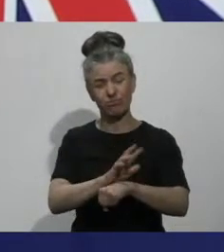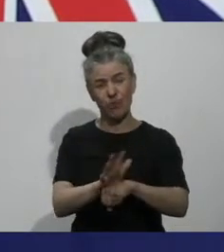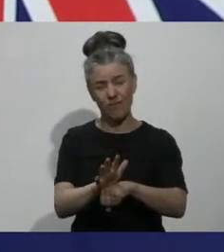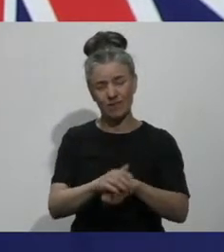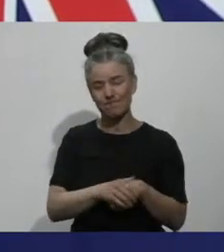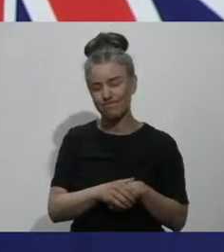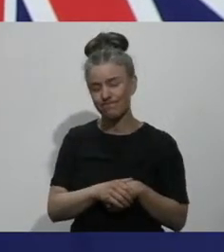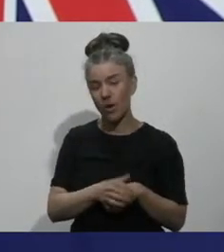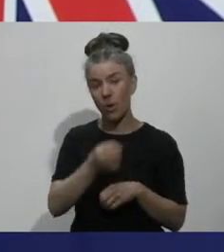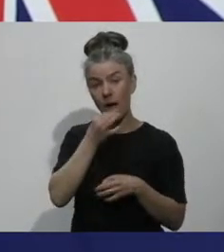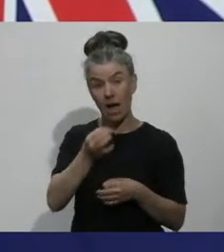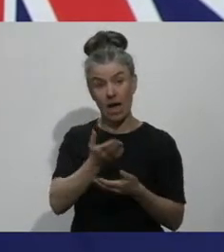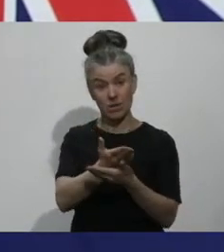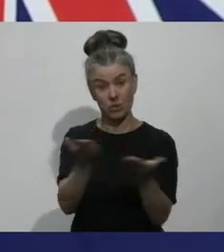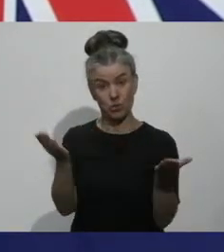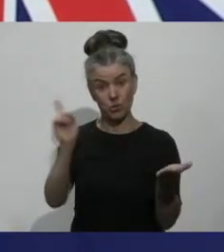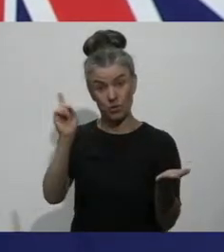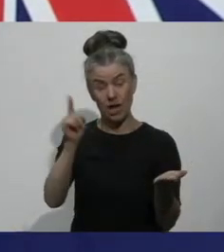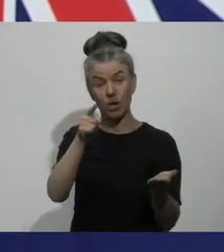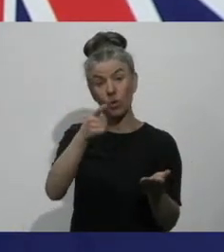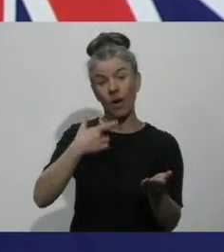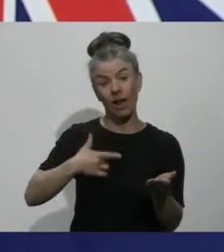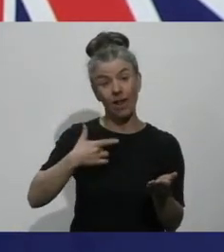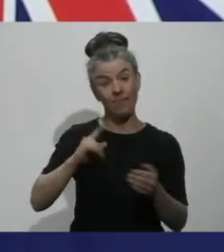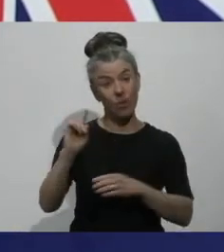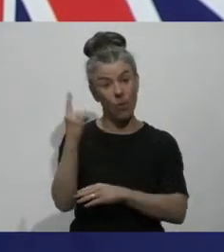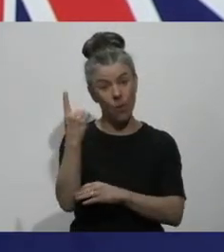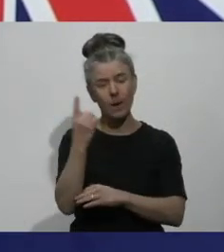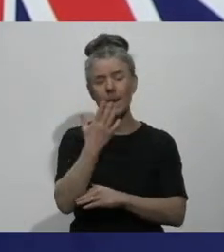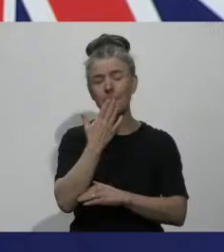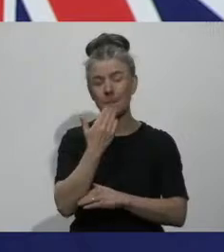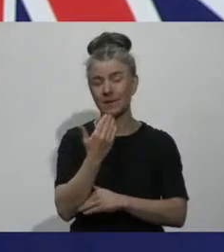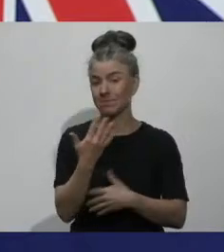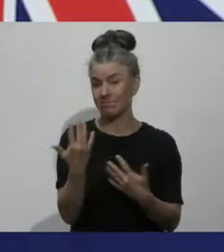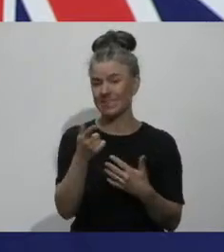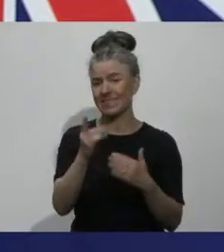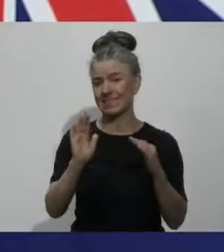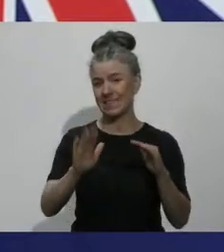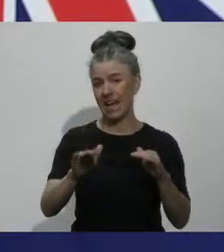what I ask today. If you're in Auckland, please stay